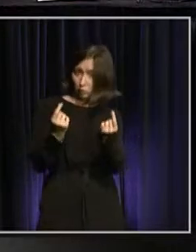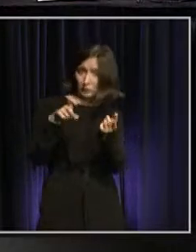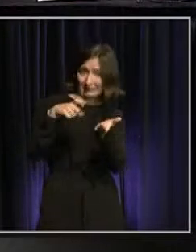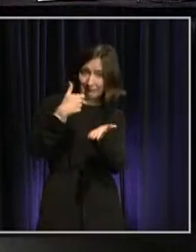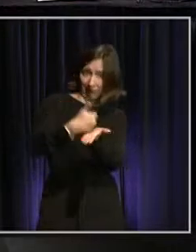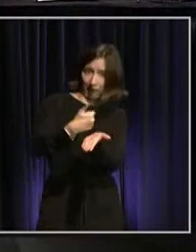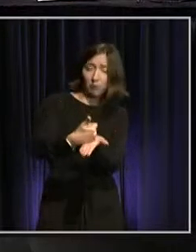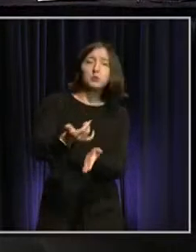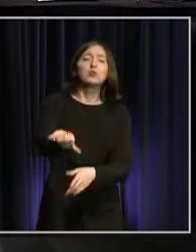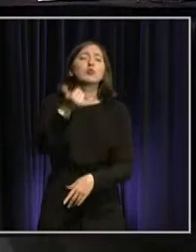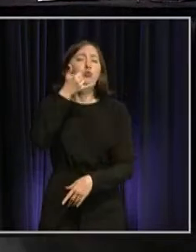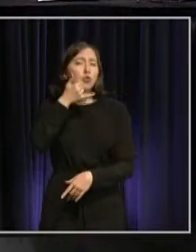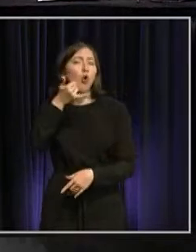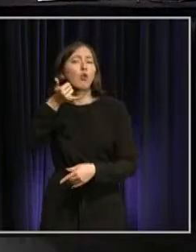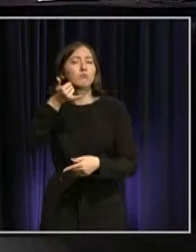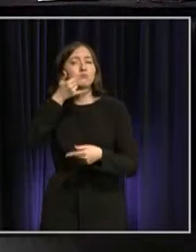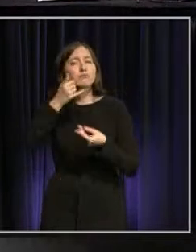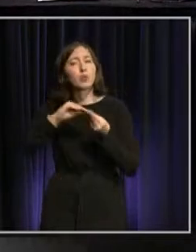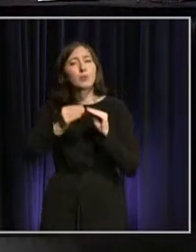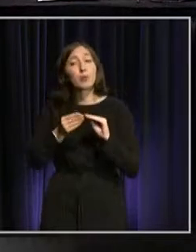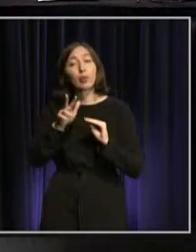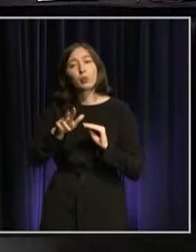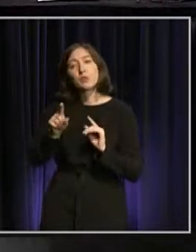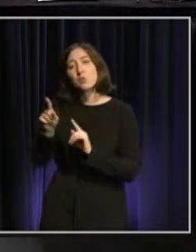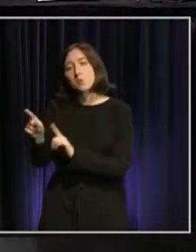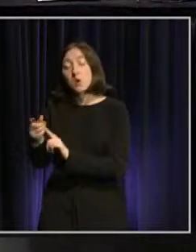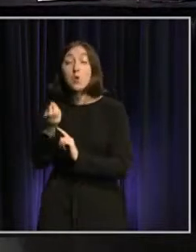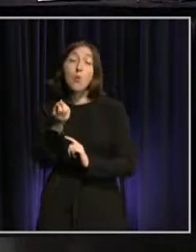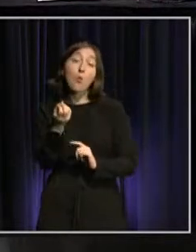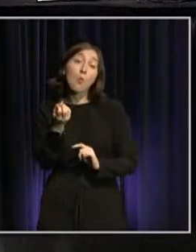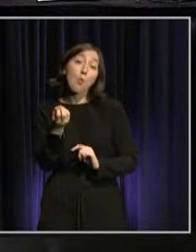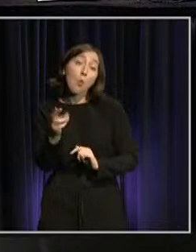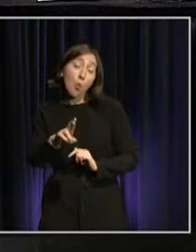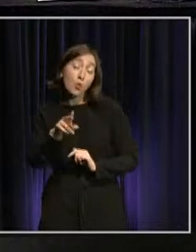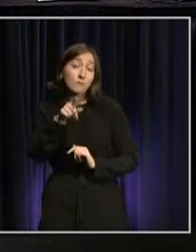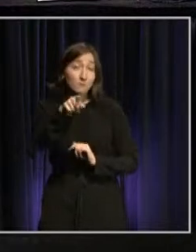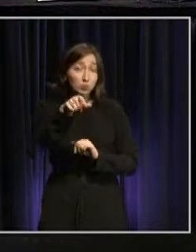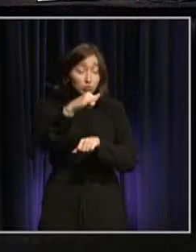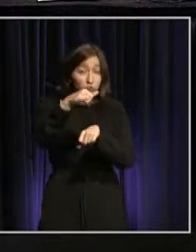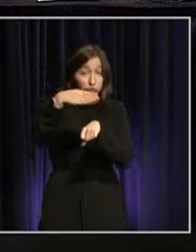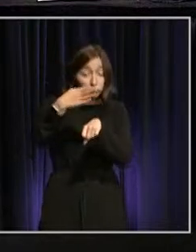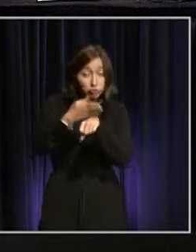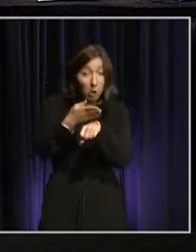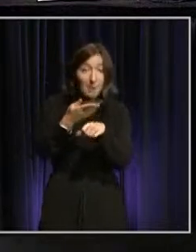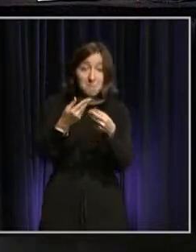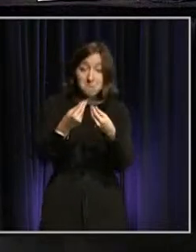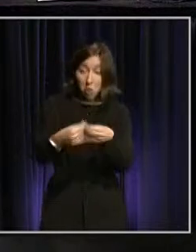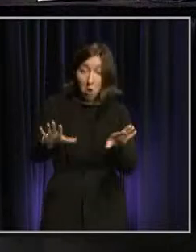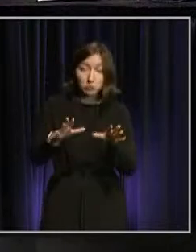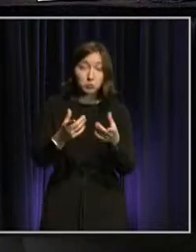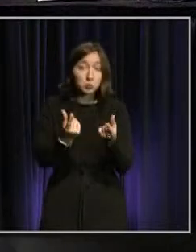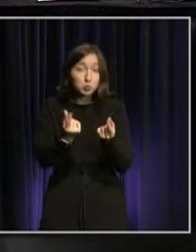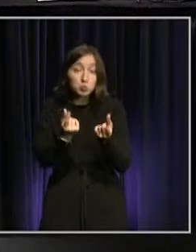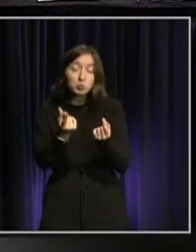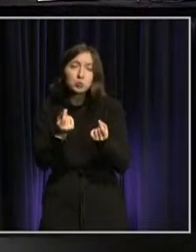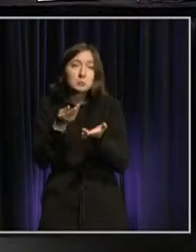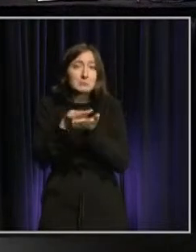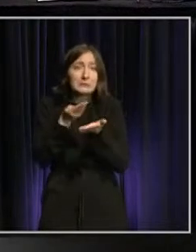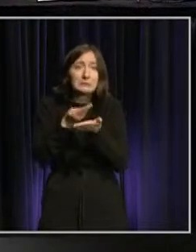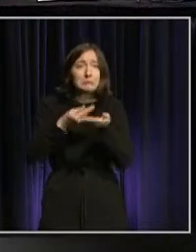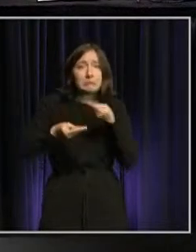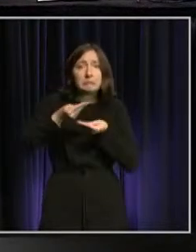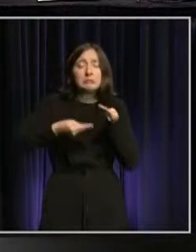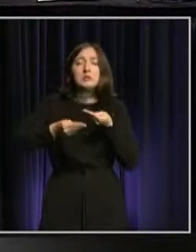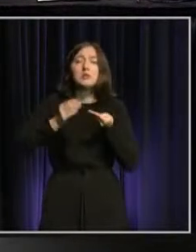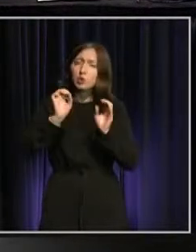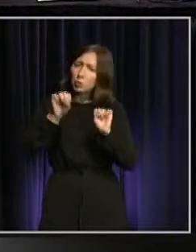311 to access our emergency housing assistance program. Also, if you're out of work and without an income and would like to train for a job that's available in our